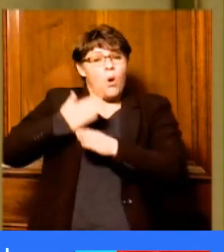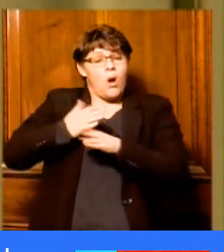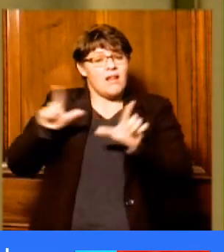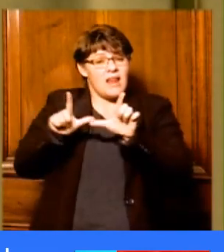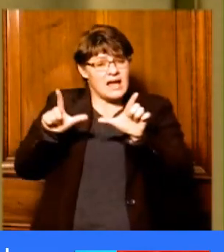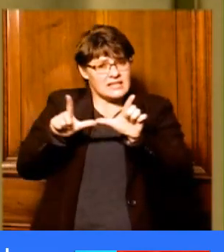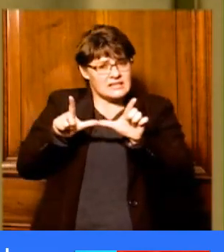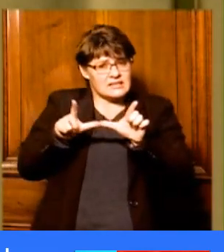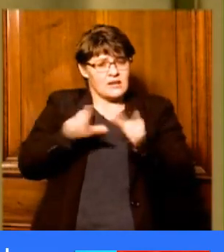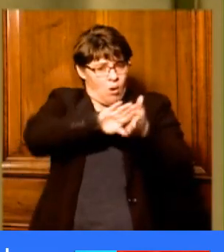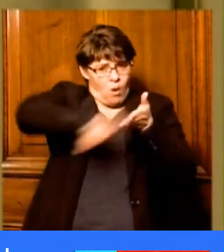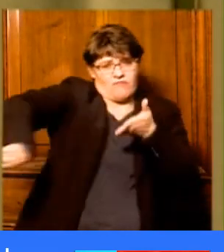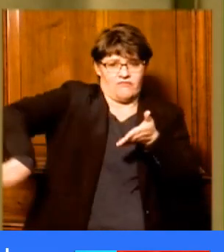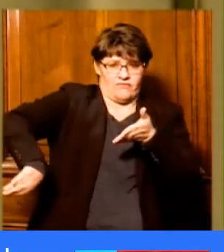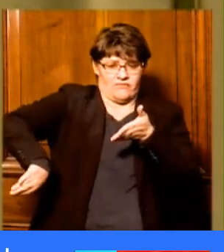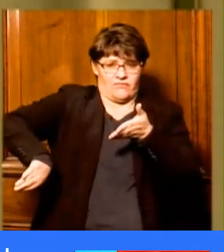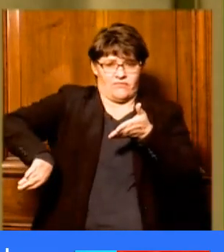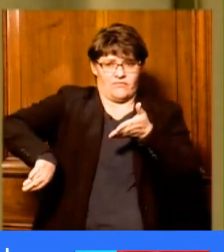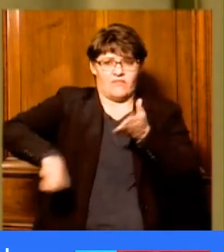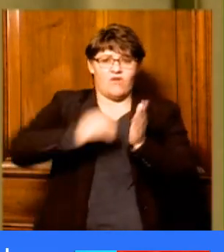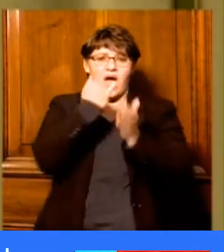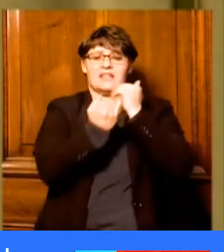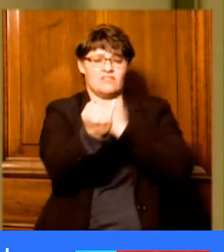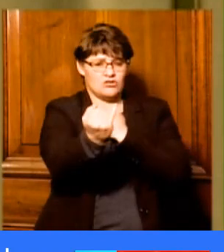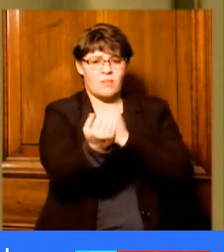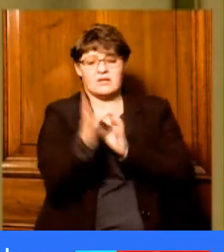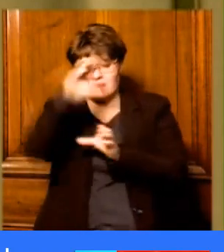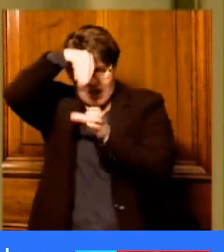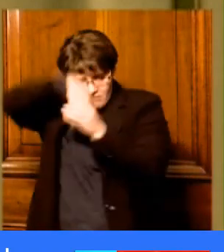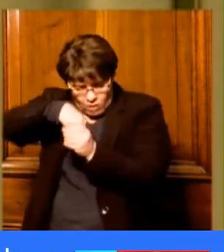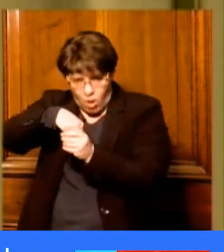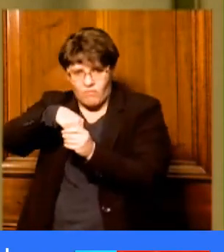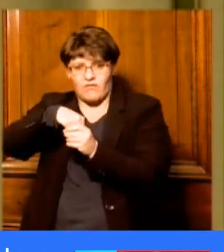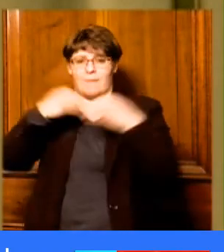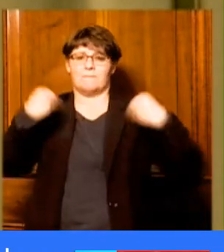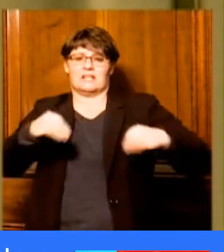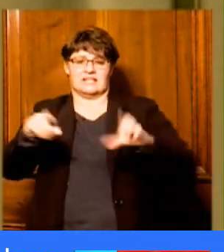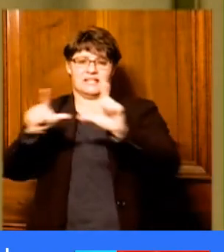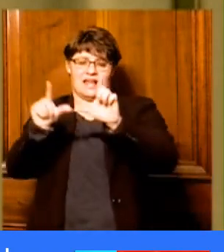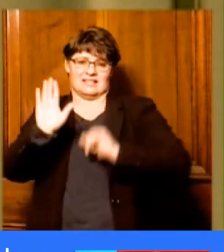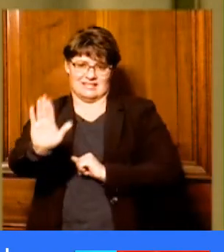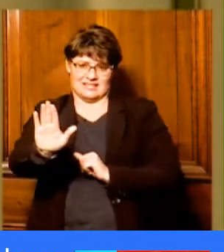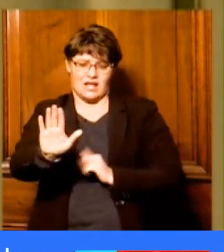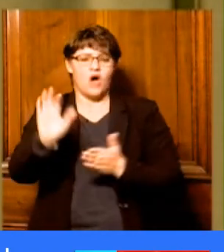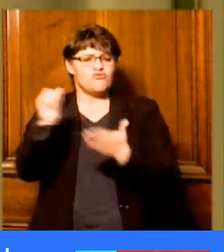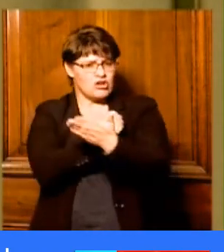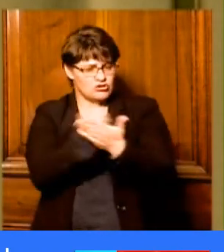be moved from the individual into the business entity, that there should be registration for